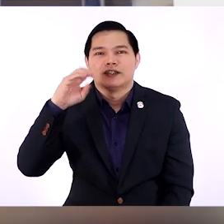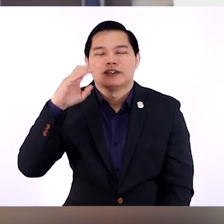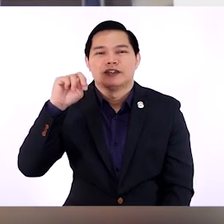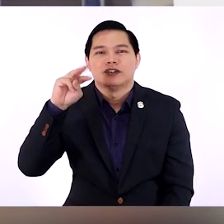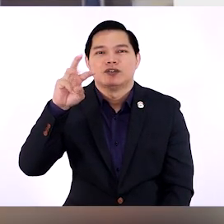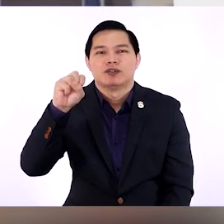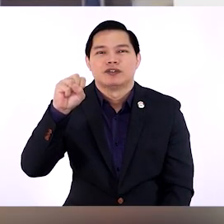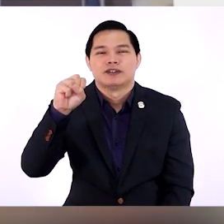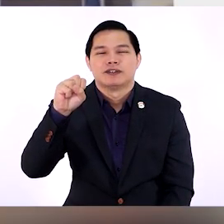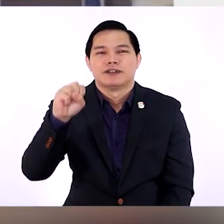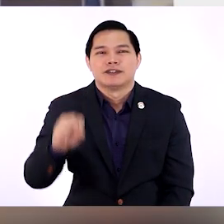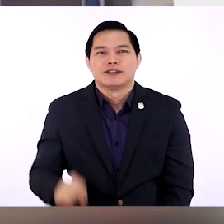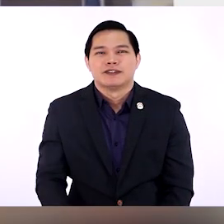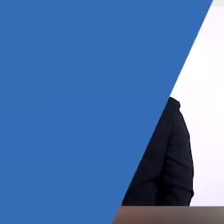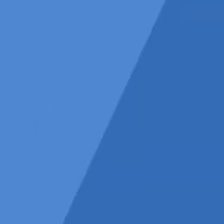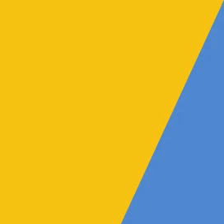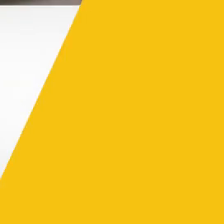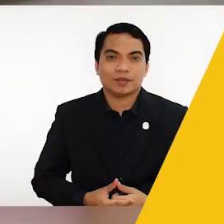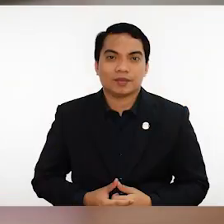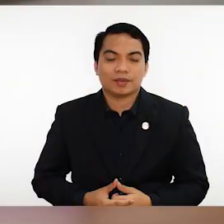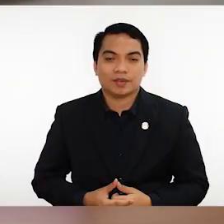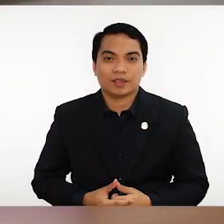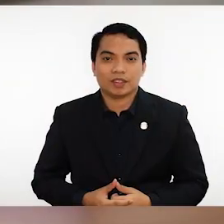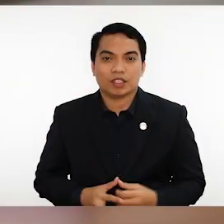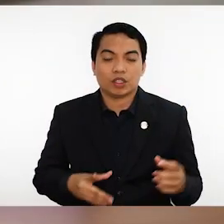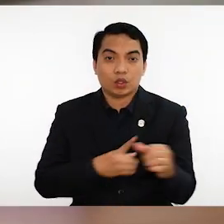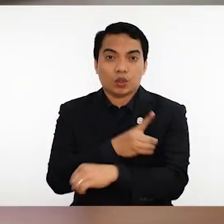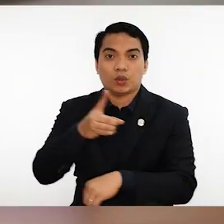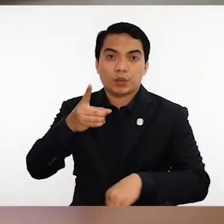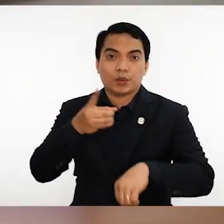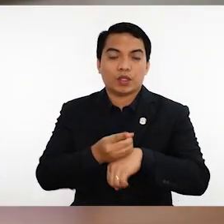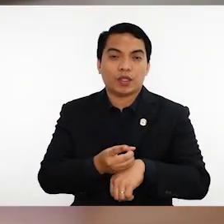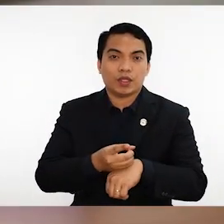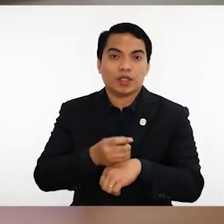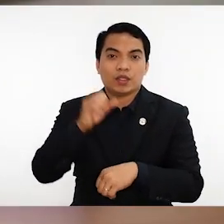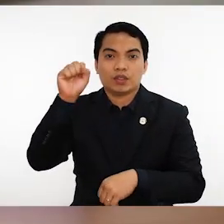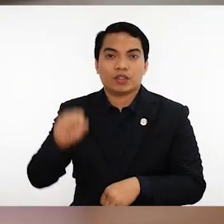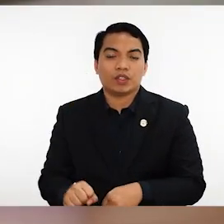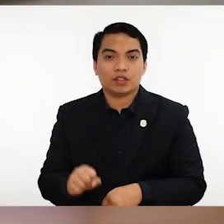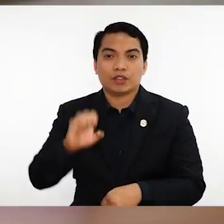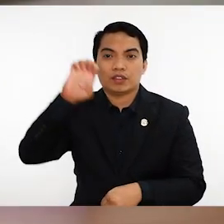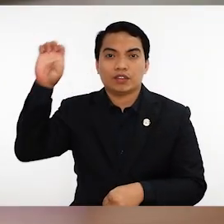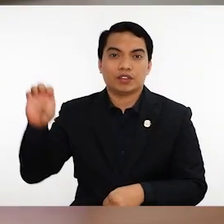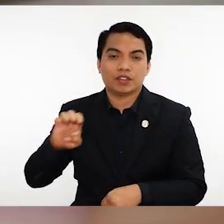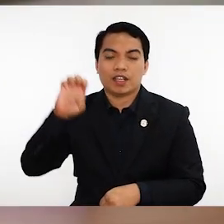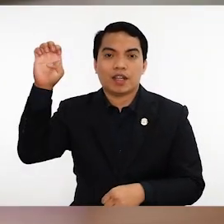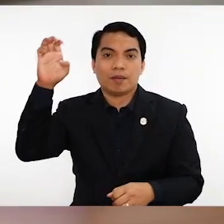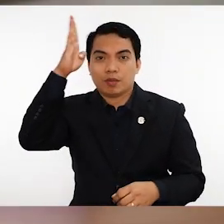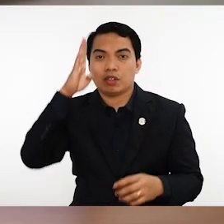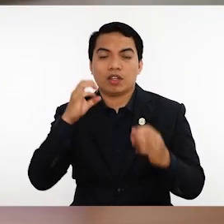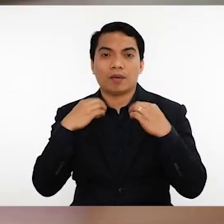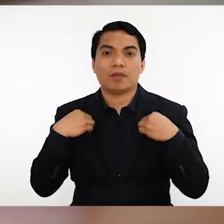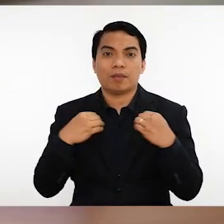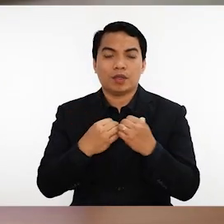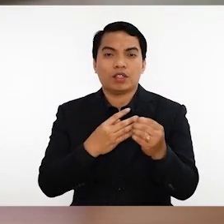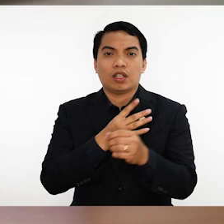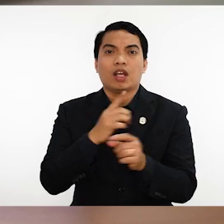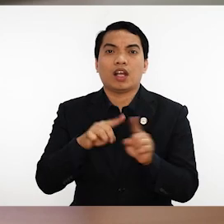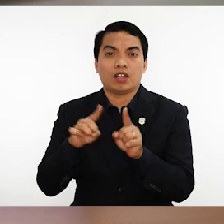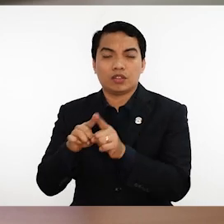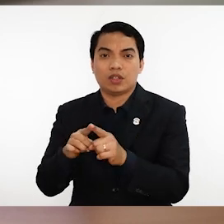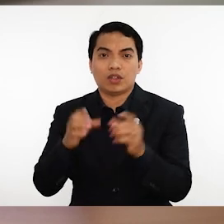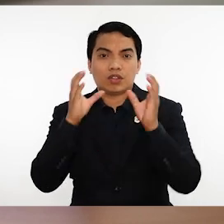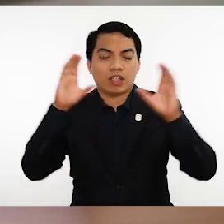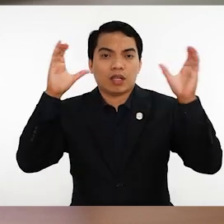Ni Cristo News Network. In the district of Southern Europe, Bukloon members also celebrated